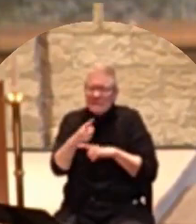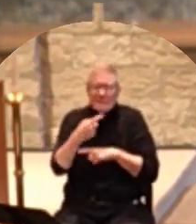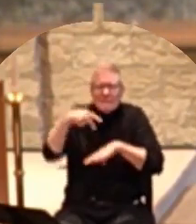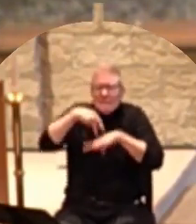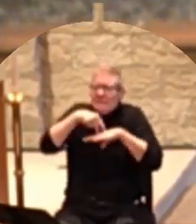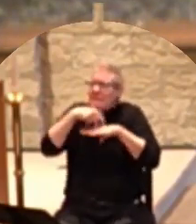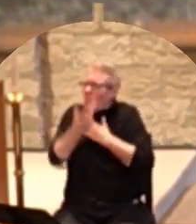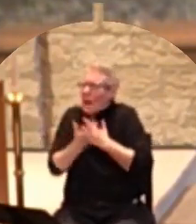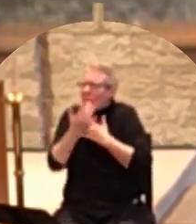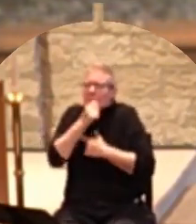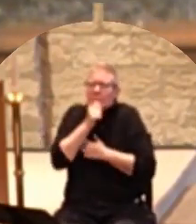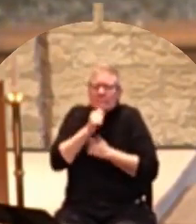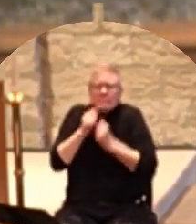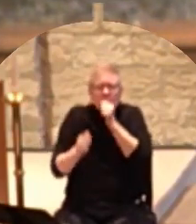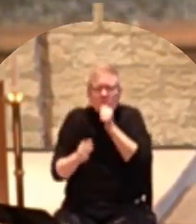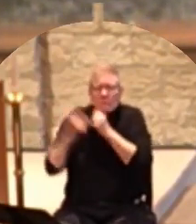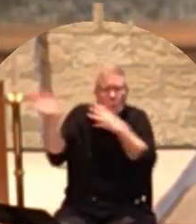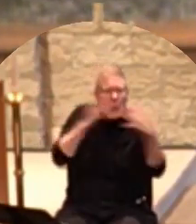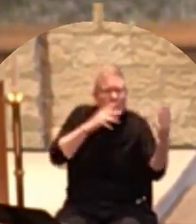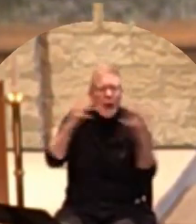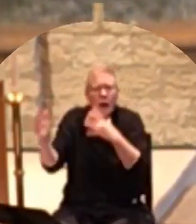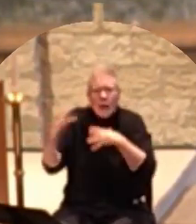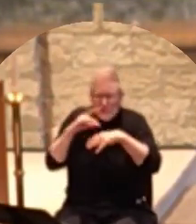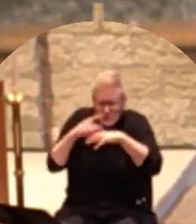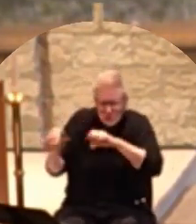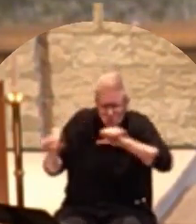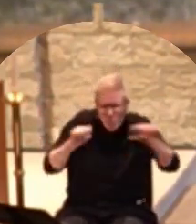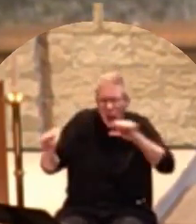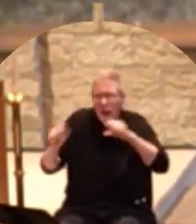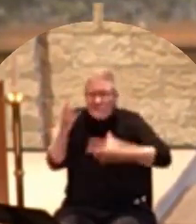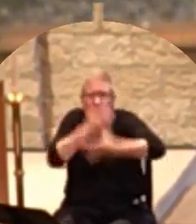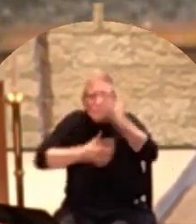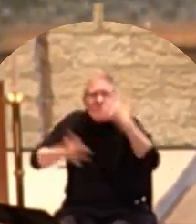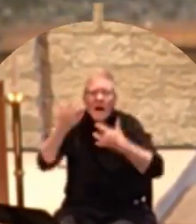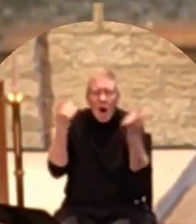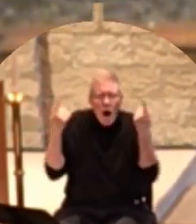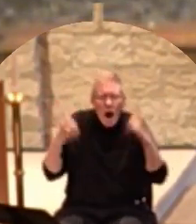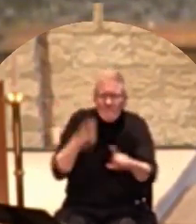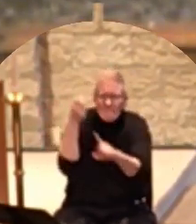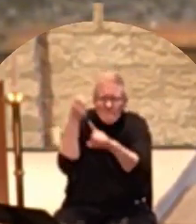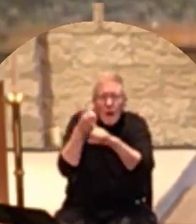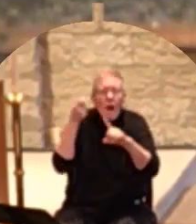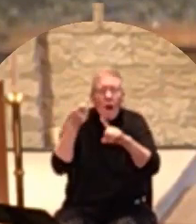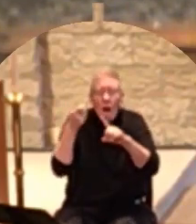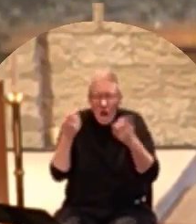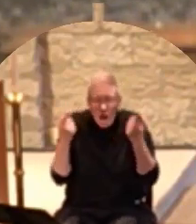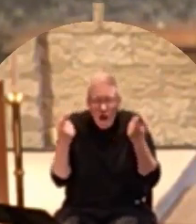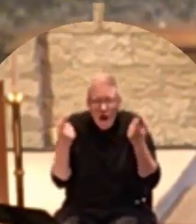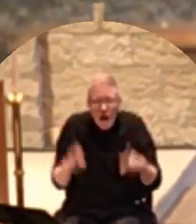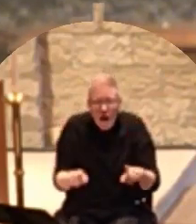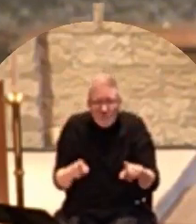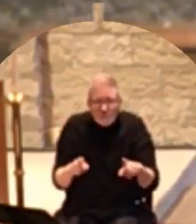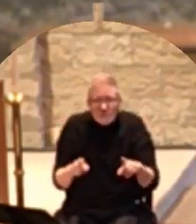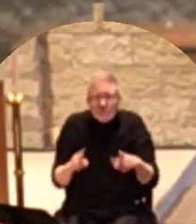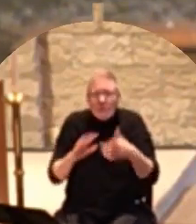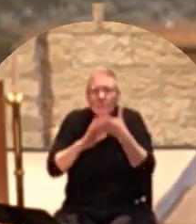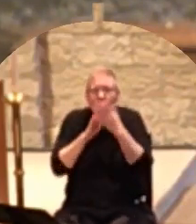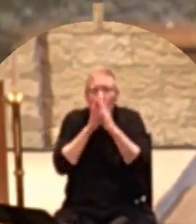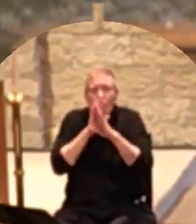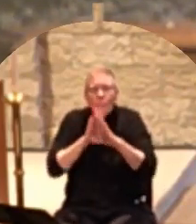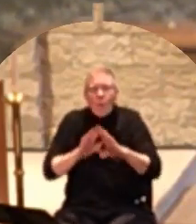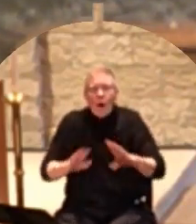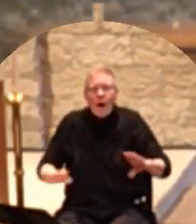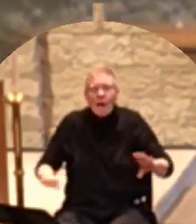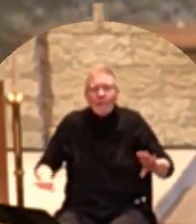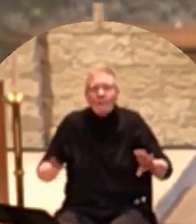mountains, an earthquake, and then a fire. Then Elijah discovers God in a sound